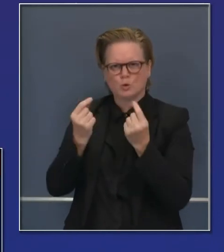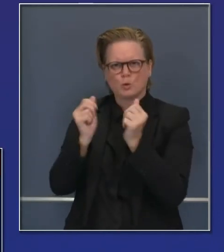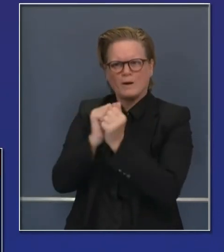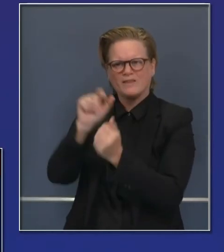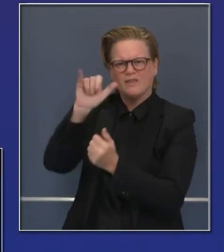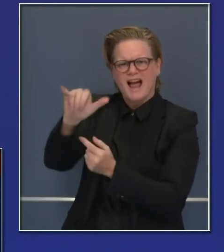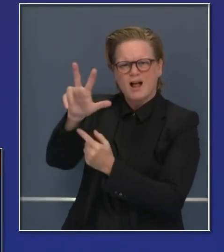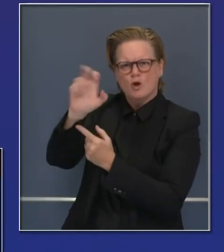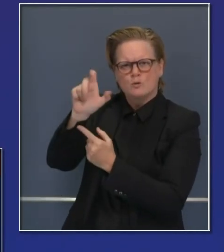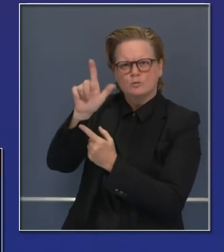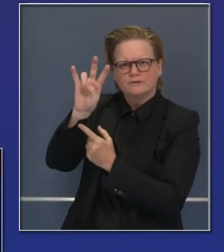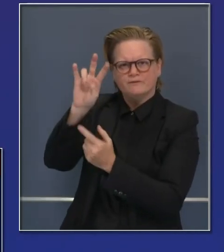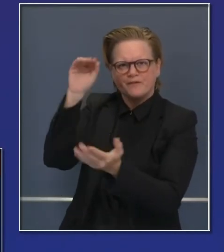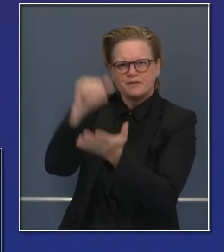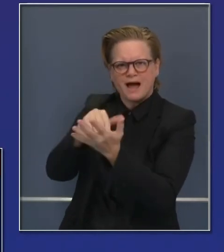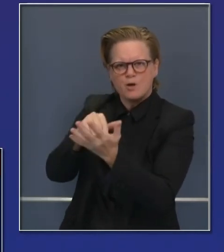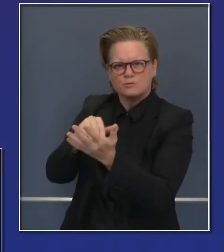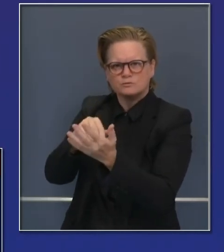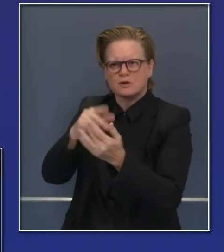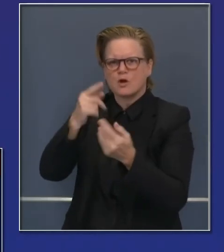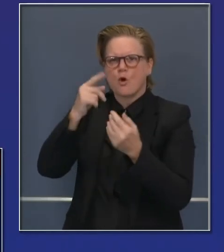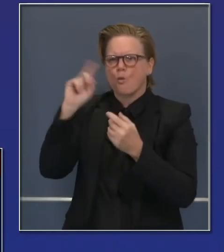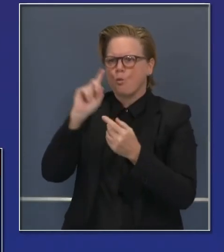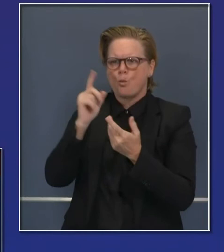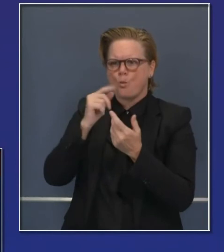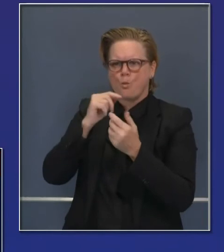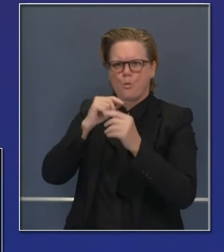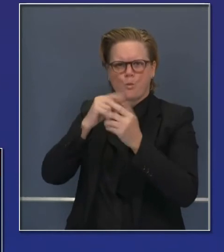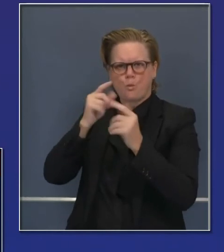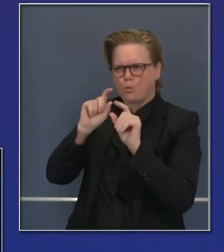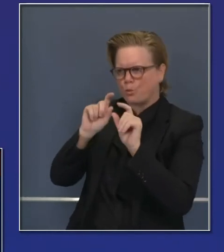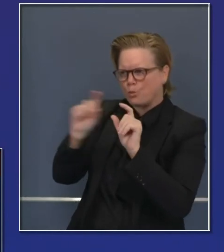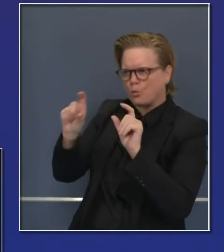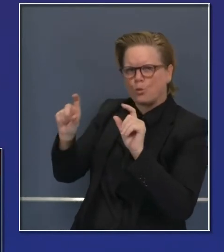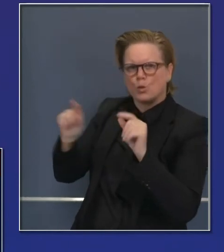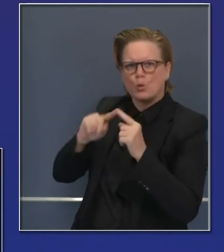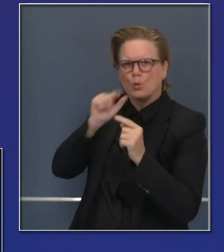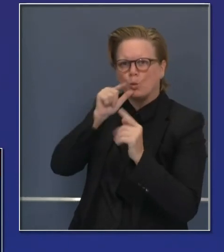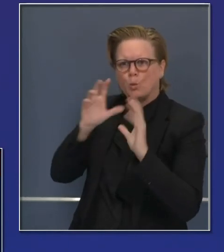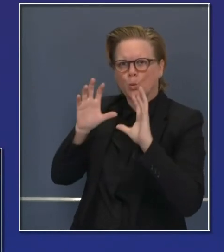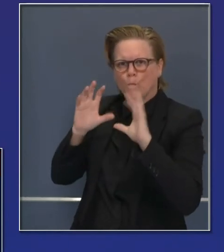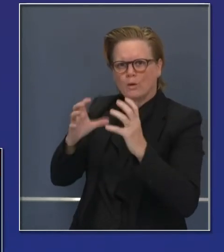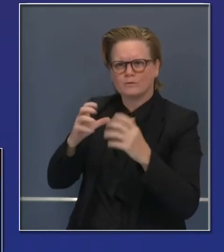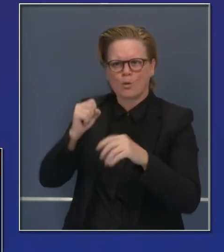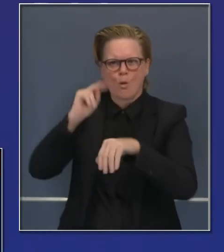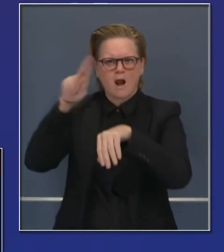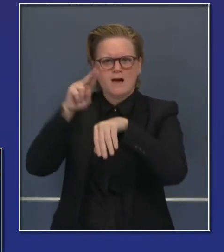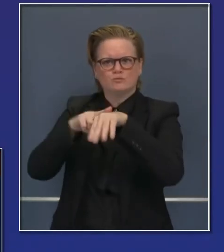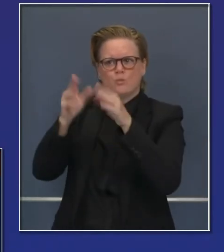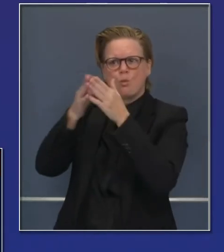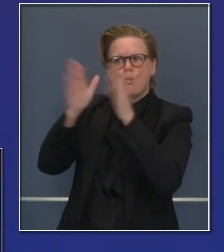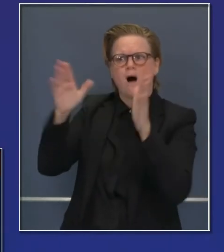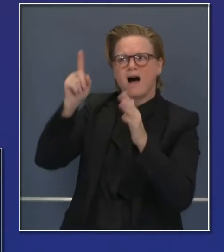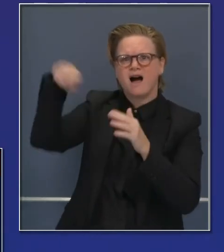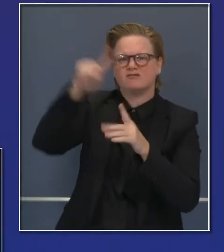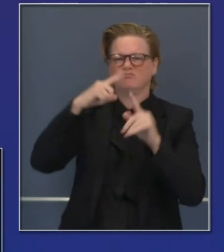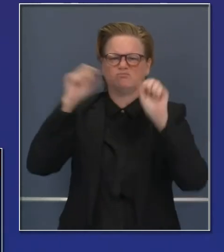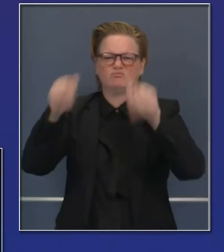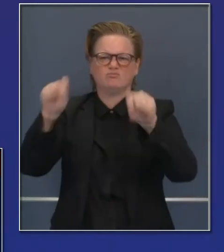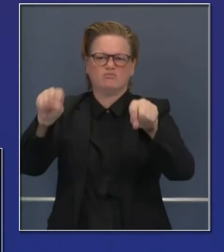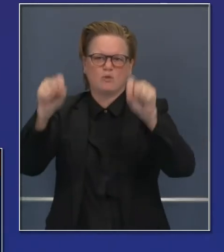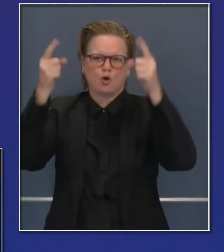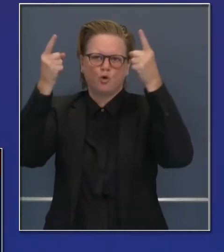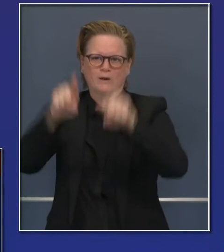about, well, we broadly all agree that our healthcare workers and skilled nursing, residential care, and assisted living facilities should